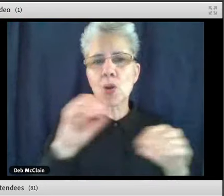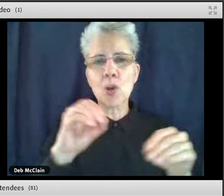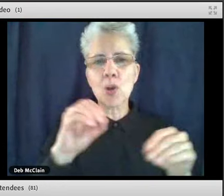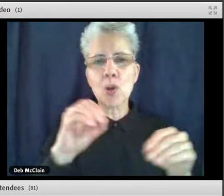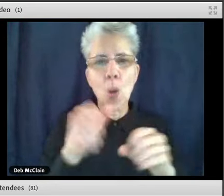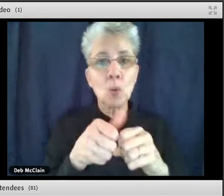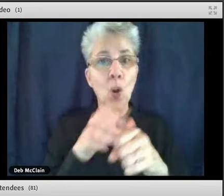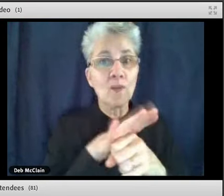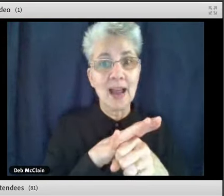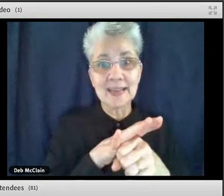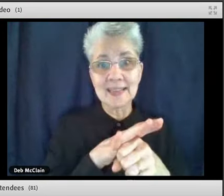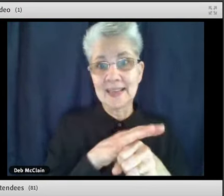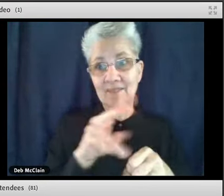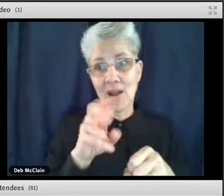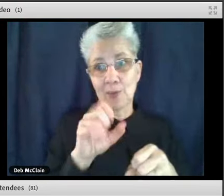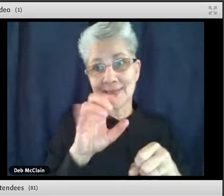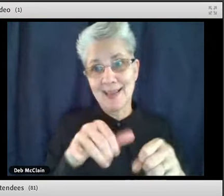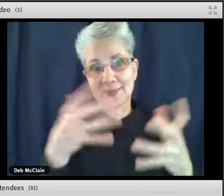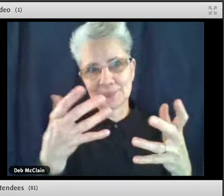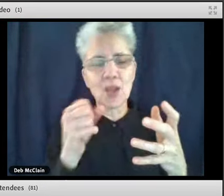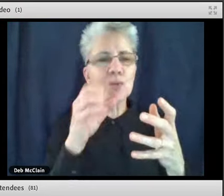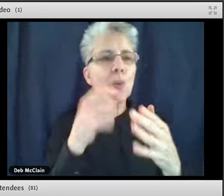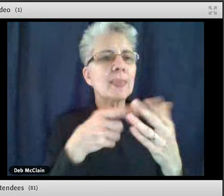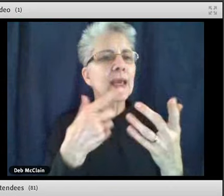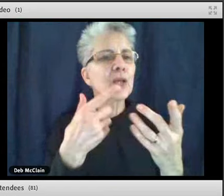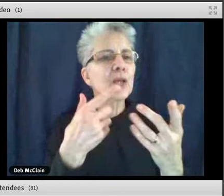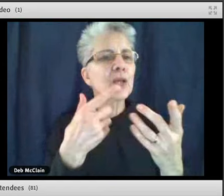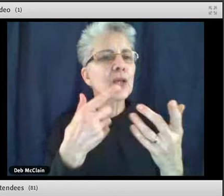you who's doing the fact checking and their credentials.